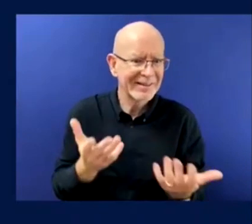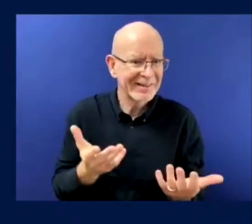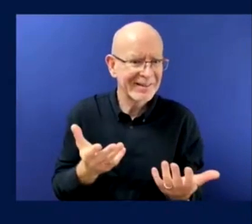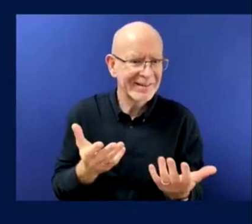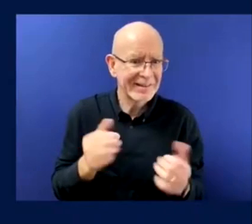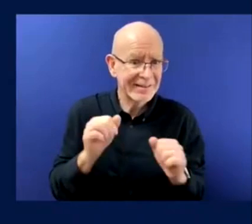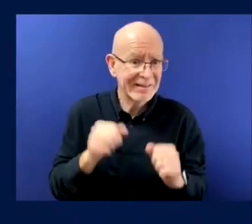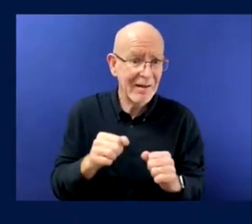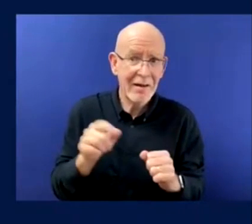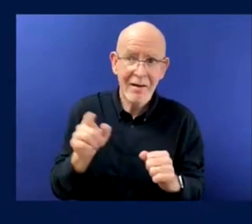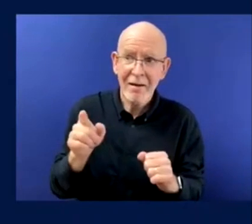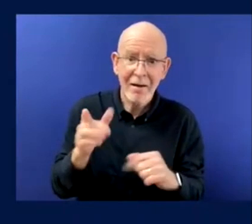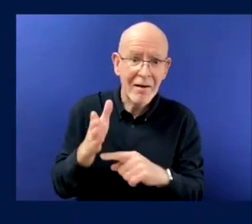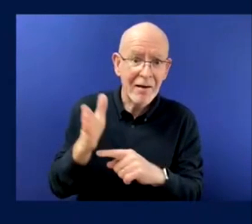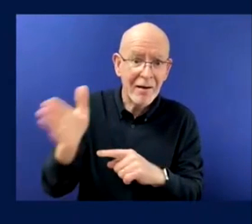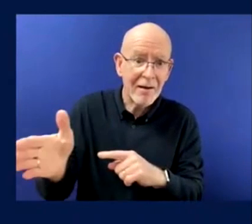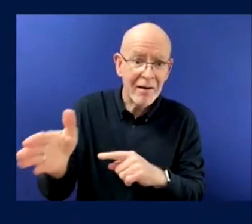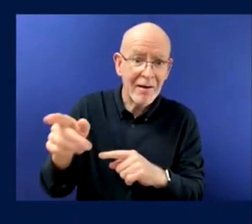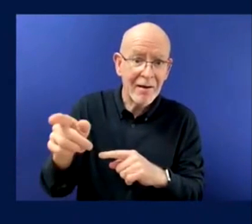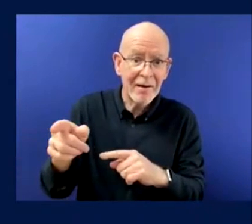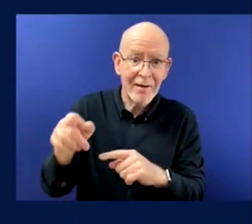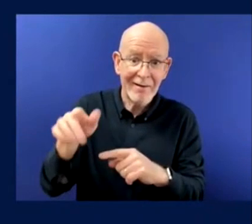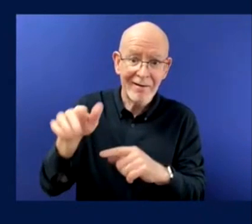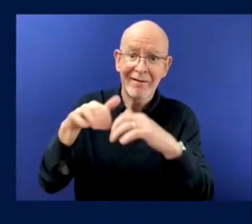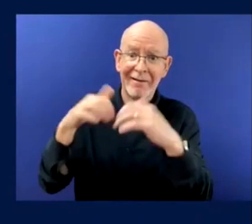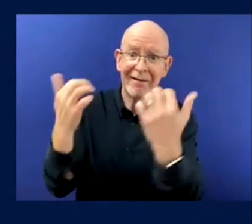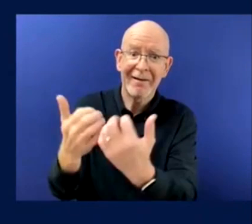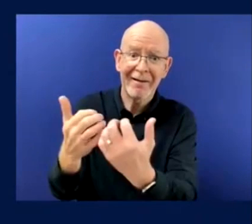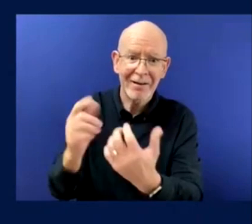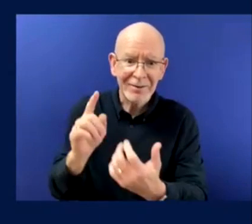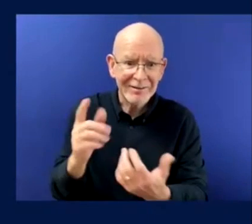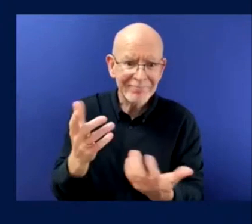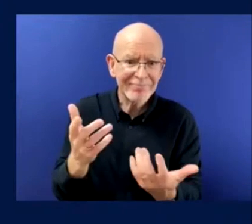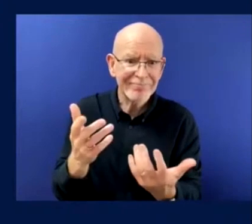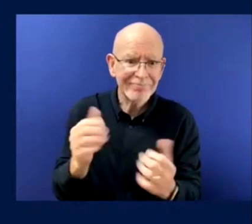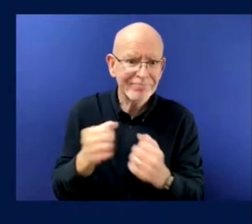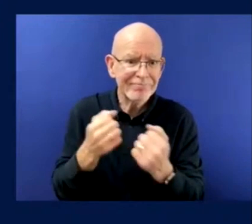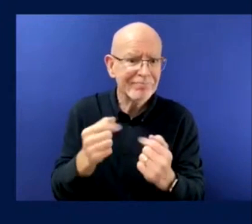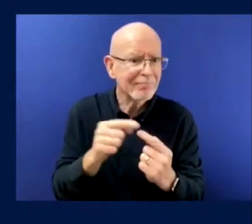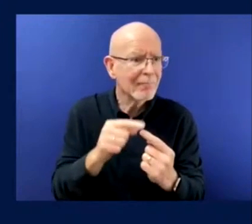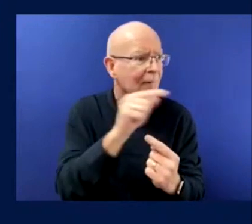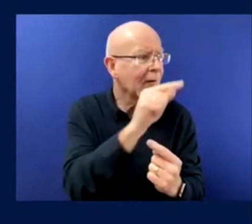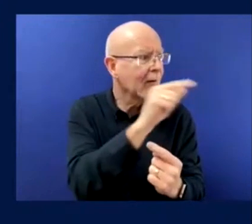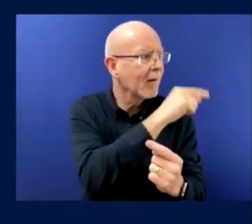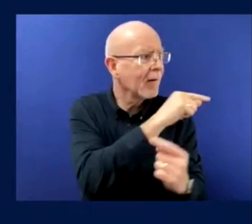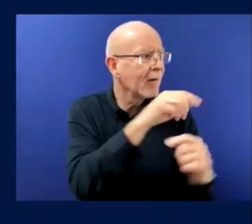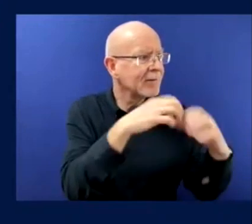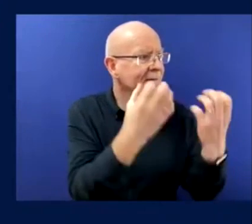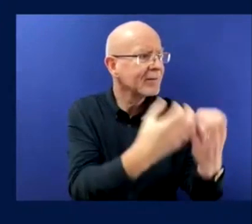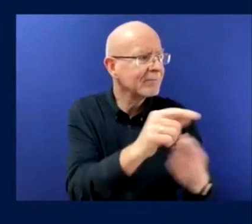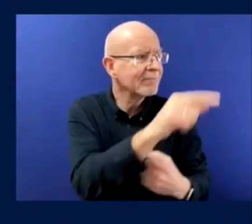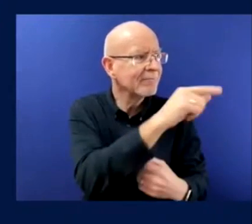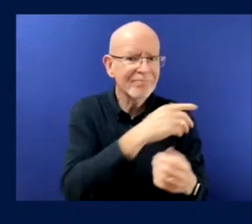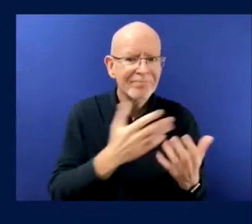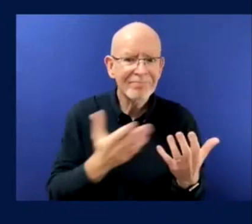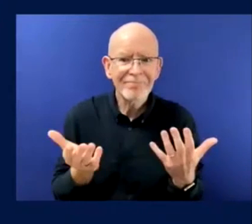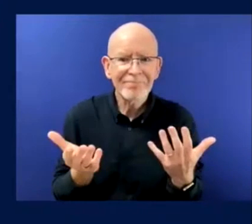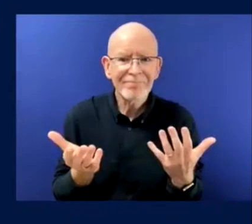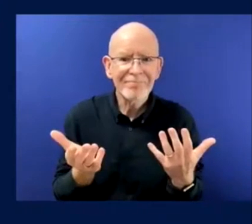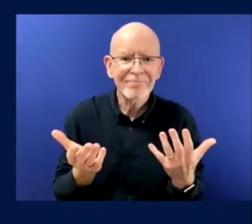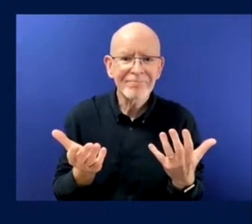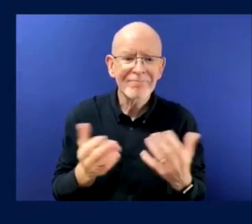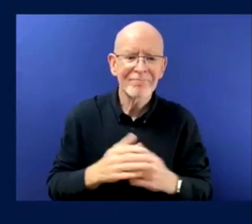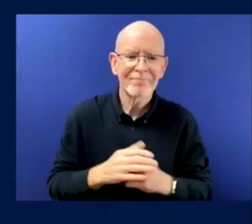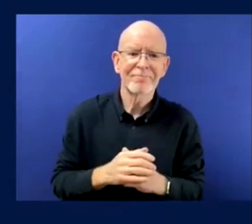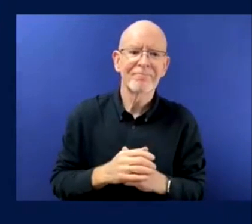of removes all of the external sensory stimuli from the stadium bowl by enabling people to watch the